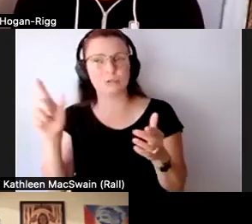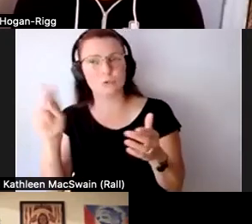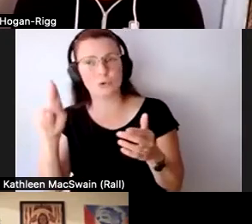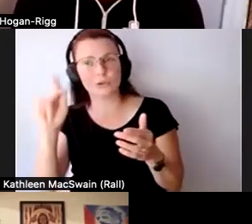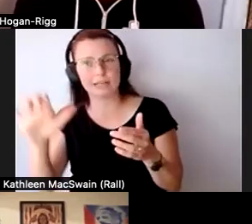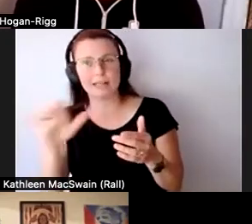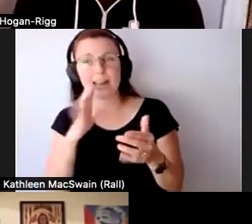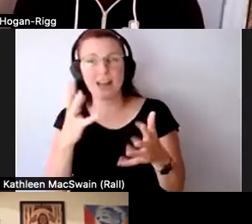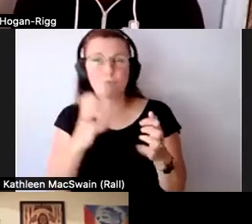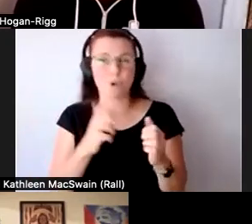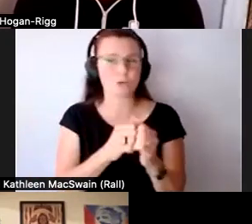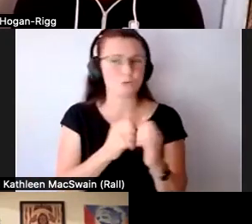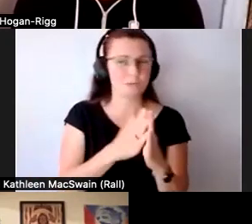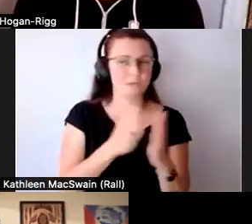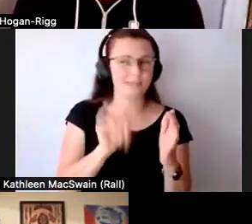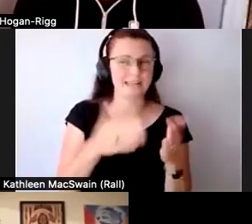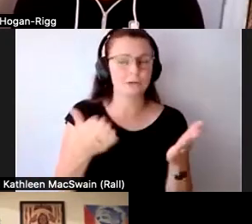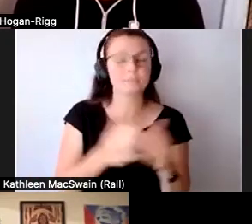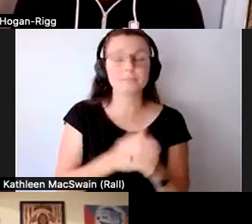Thank you.